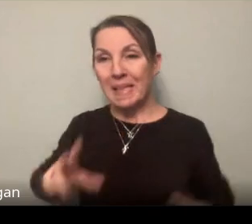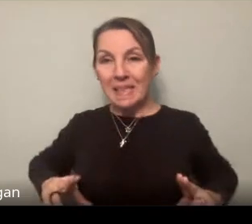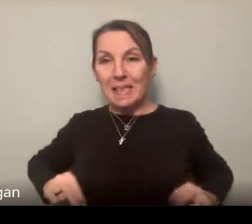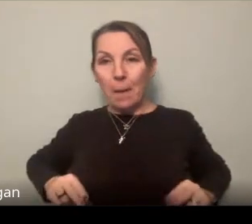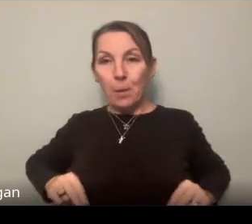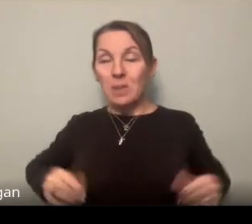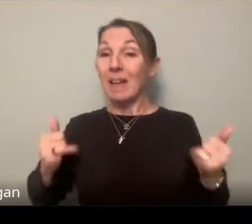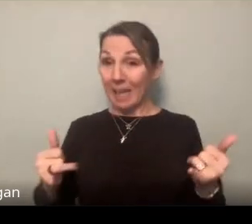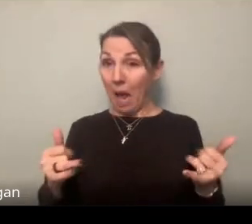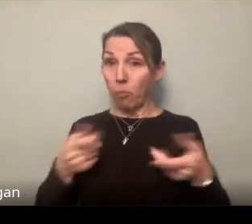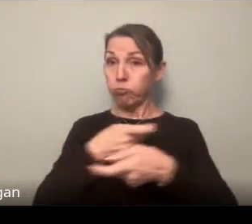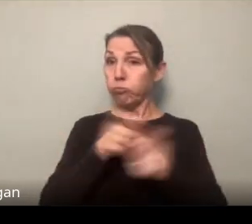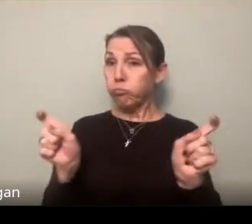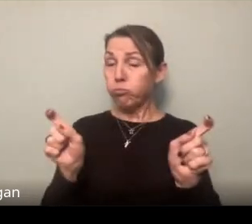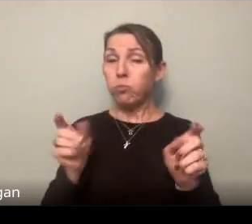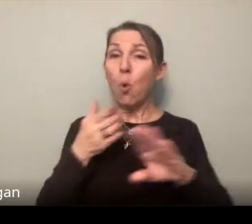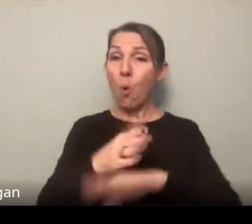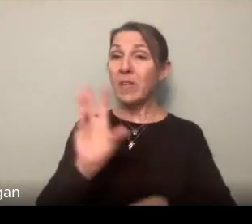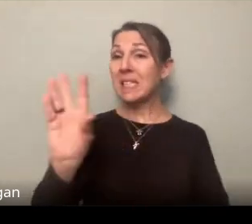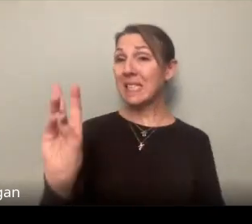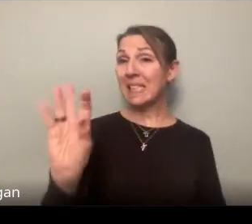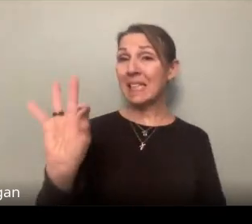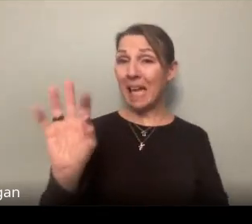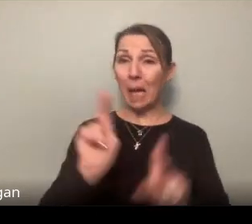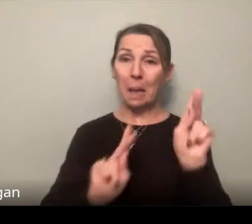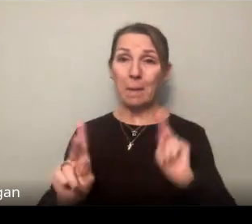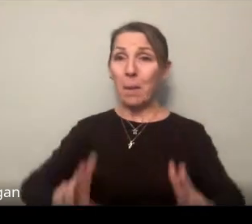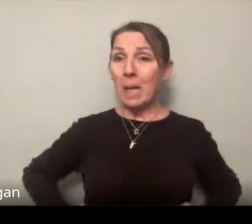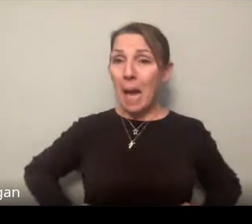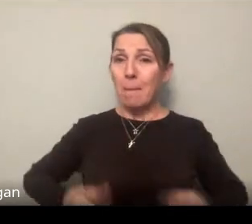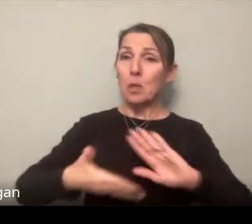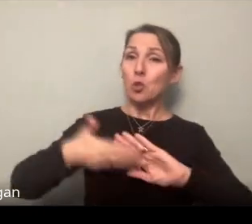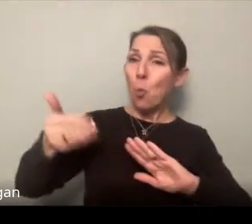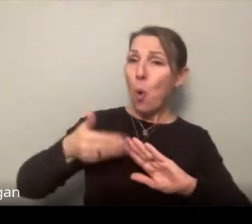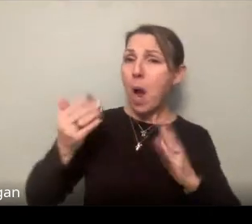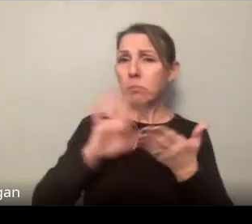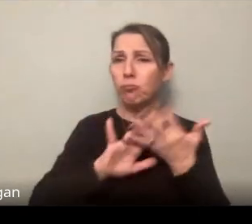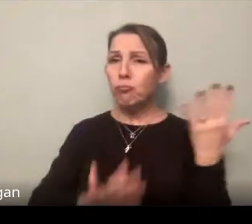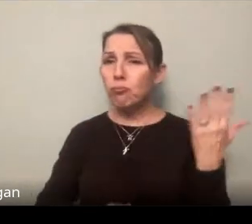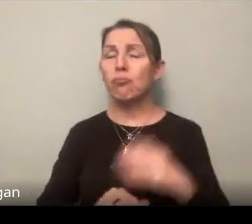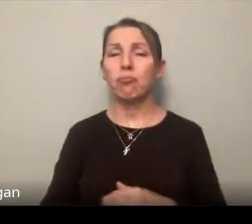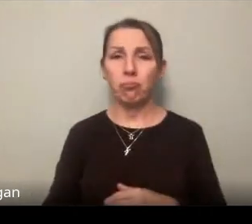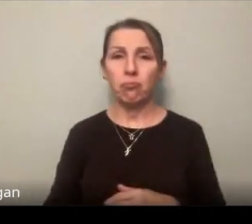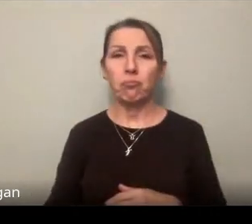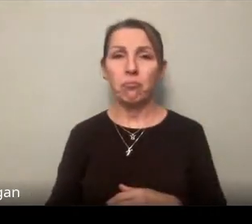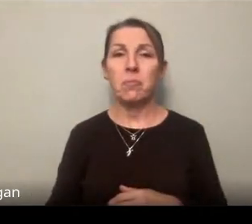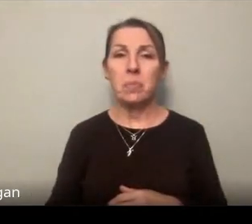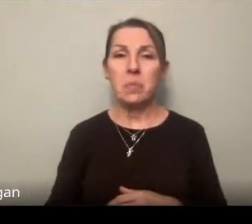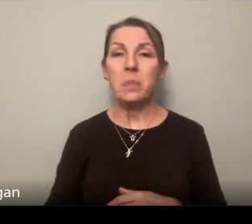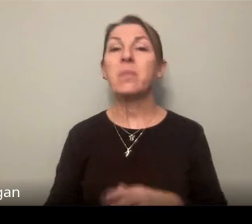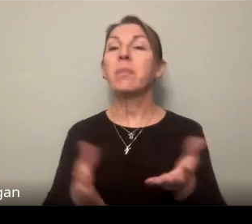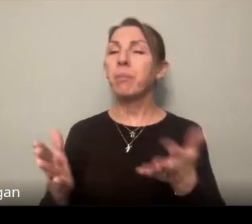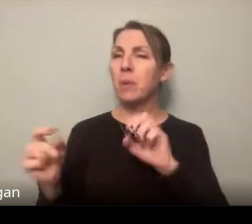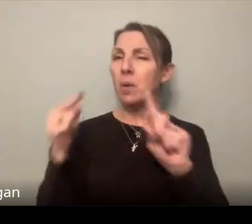we've been able to give over 69 people, diapers and wipes and things like that. And so, yeah. Coming